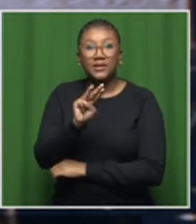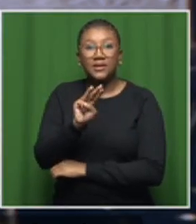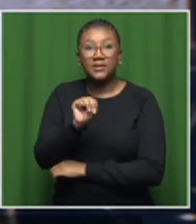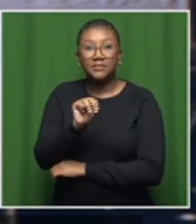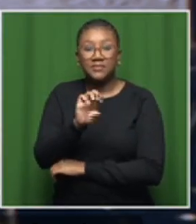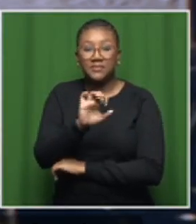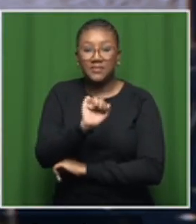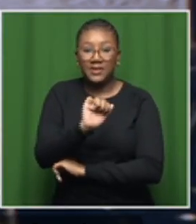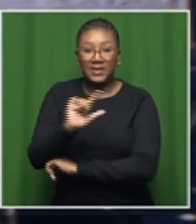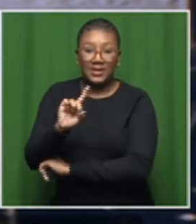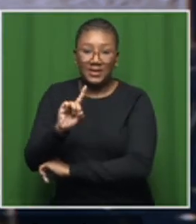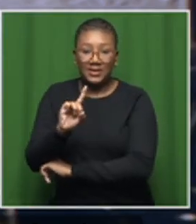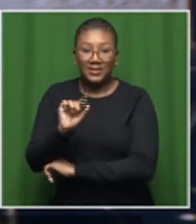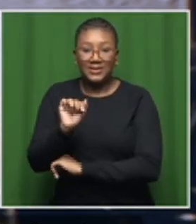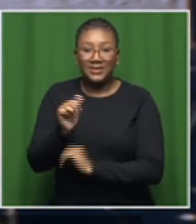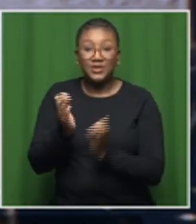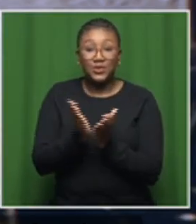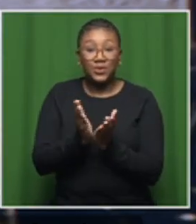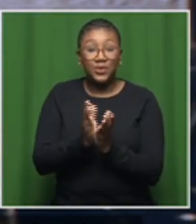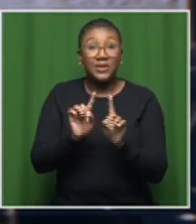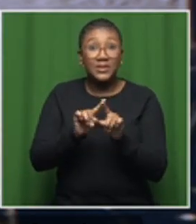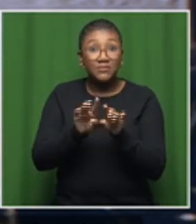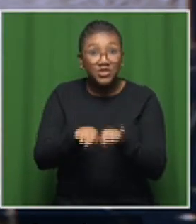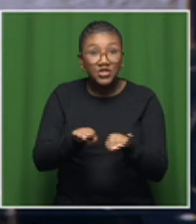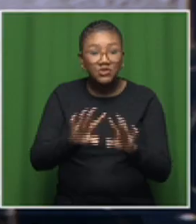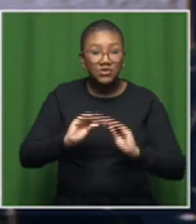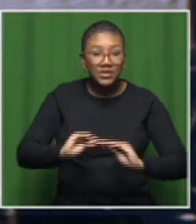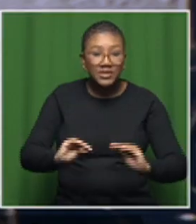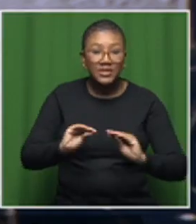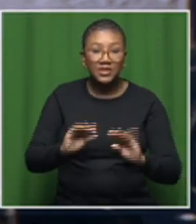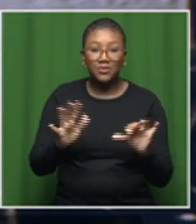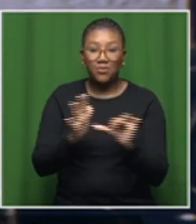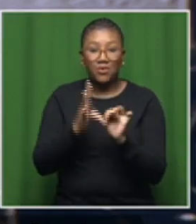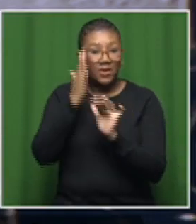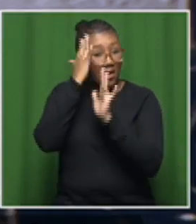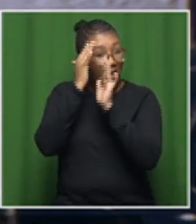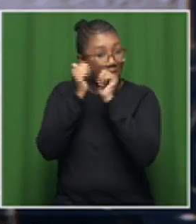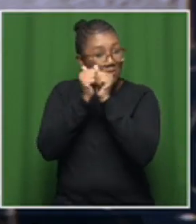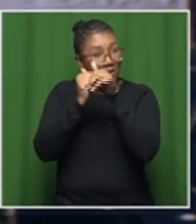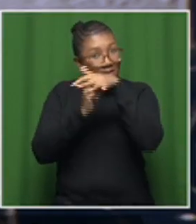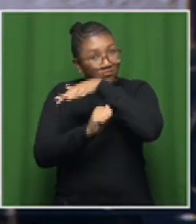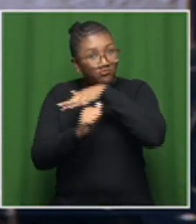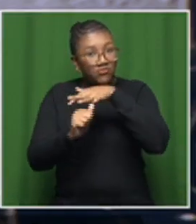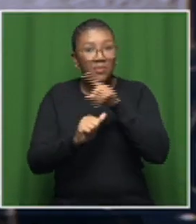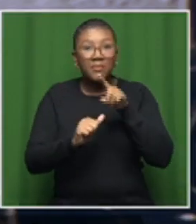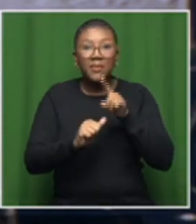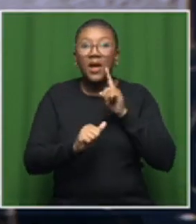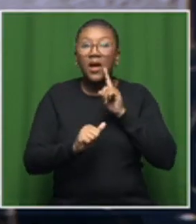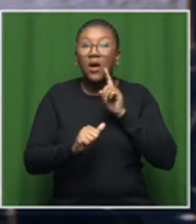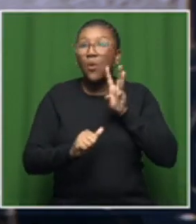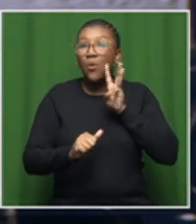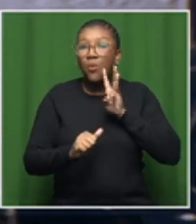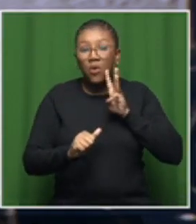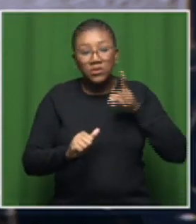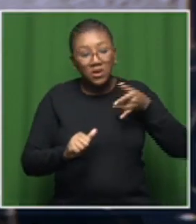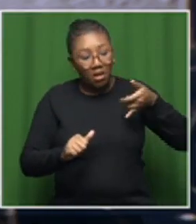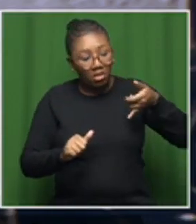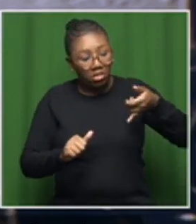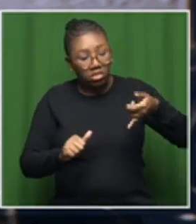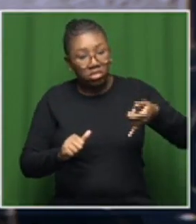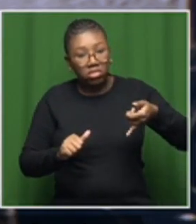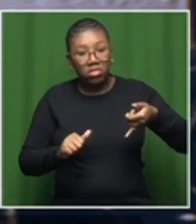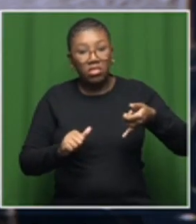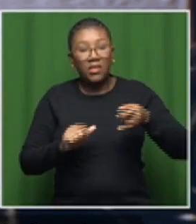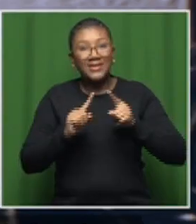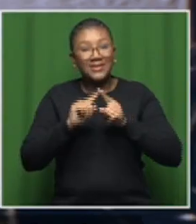are gardens and they need to nurture and care for them just as you would a garden. And then I guess also to give them some information around